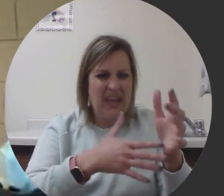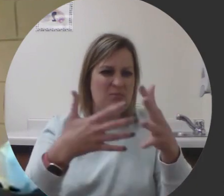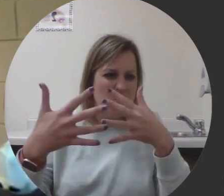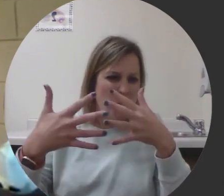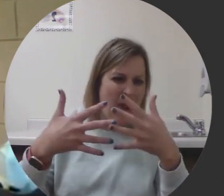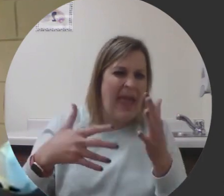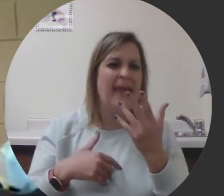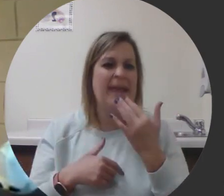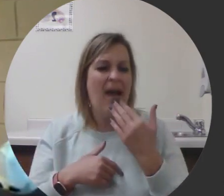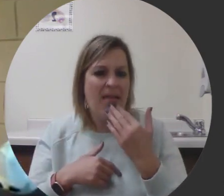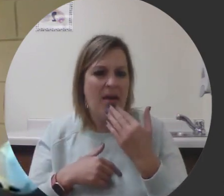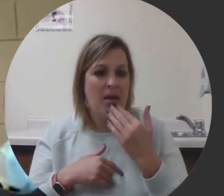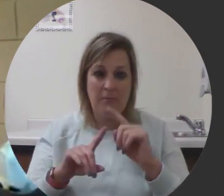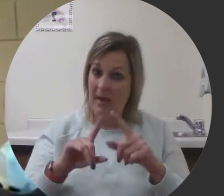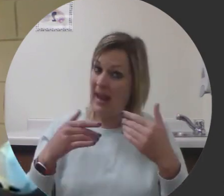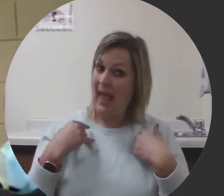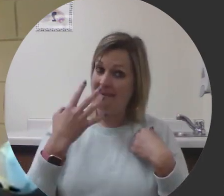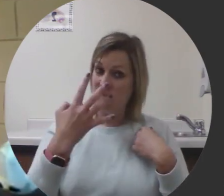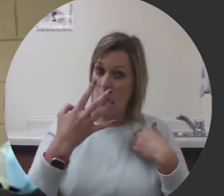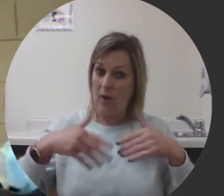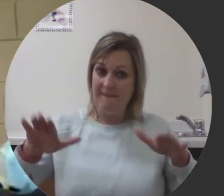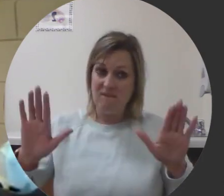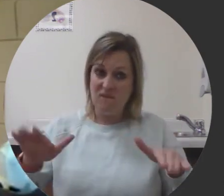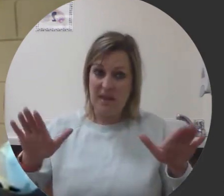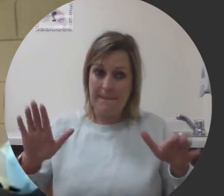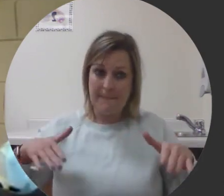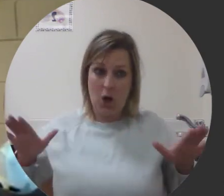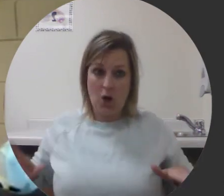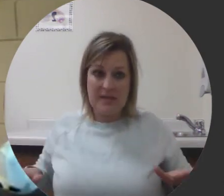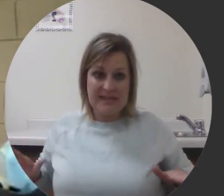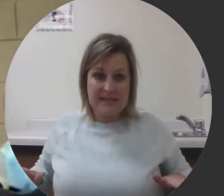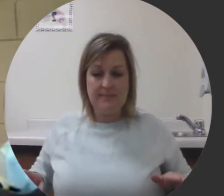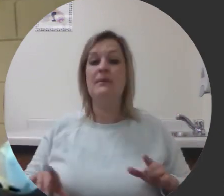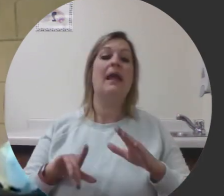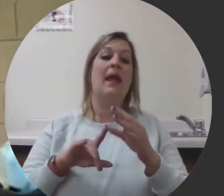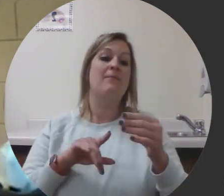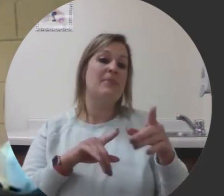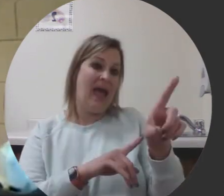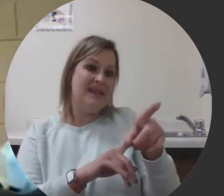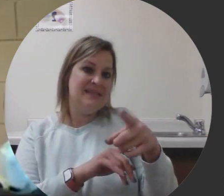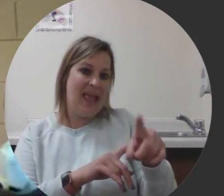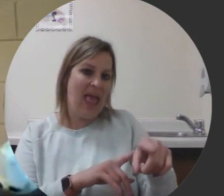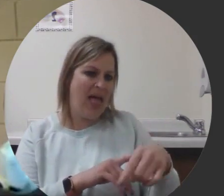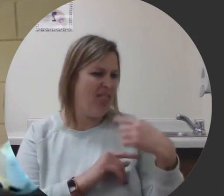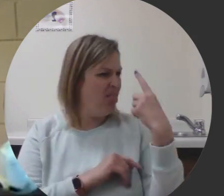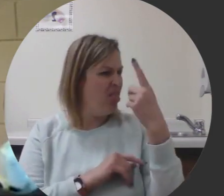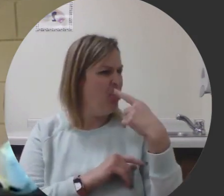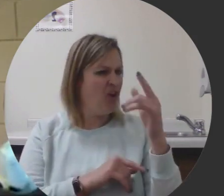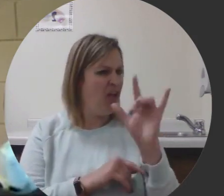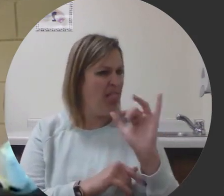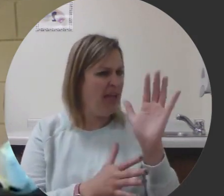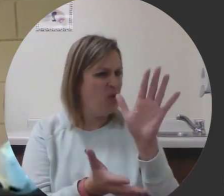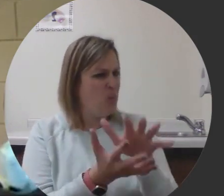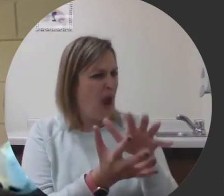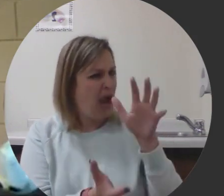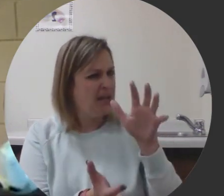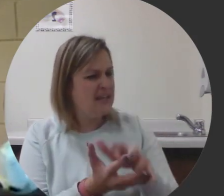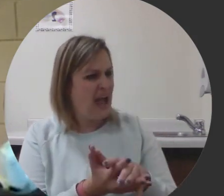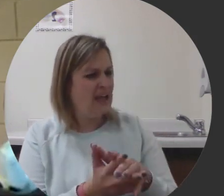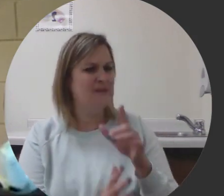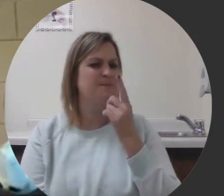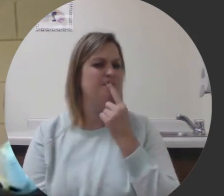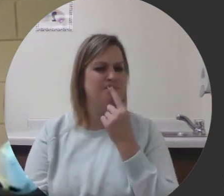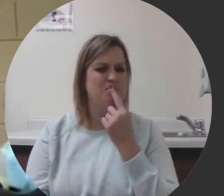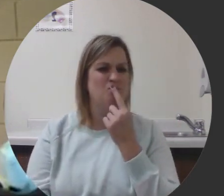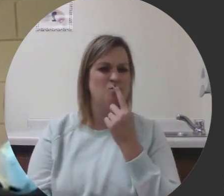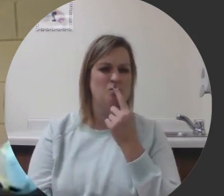had 4 flippers like a turtle has. And then it had a tail like a crocodile's. But just like you usually look at people's faces